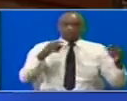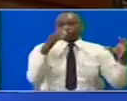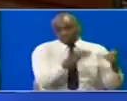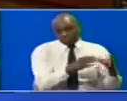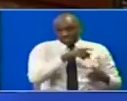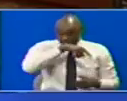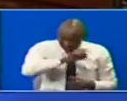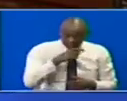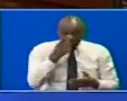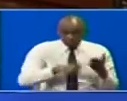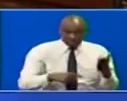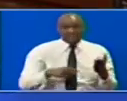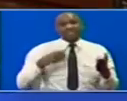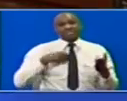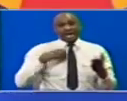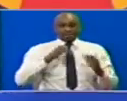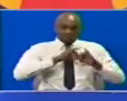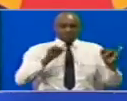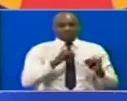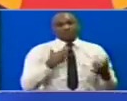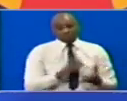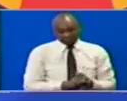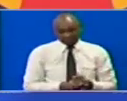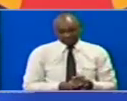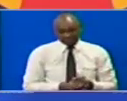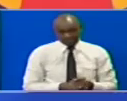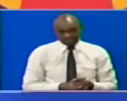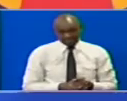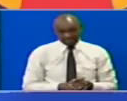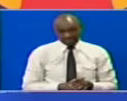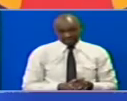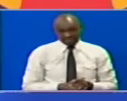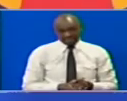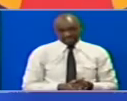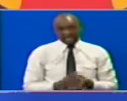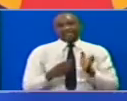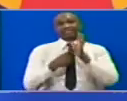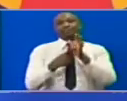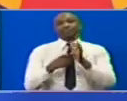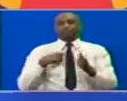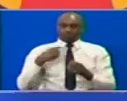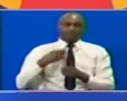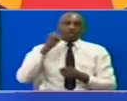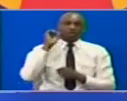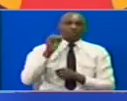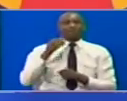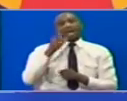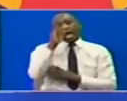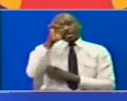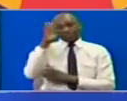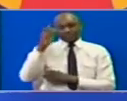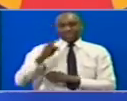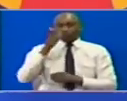blocking a forensic audit of the polls register. It's like throwing the IEBC into the deep end,